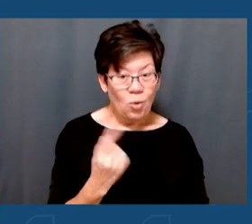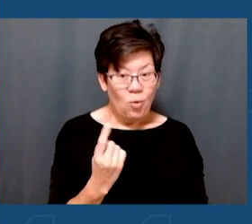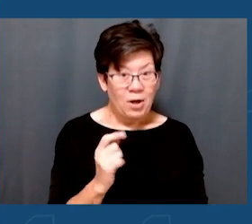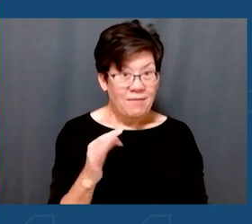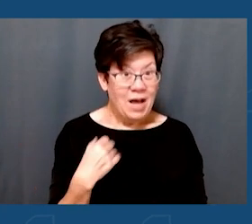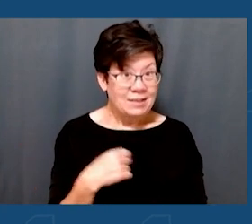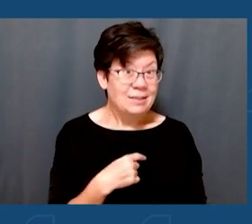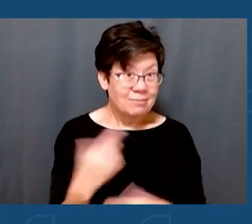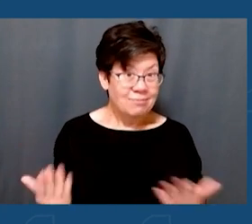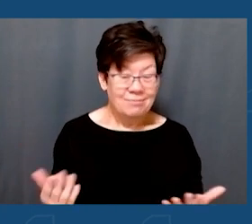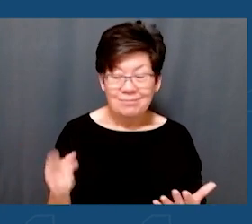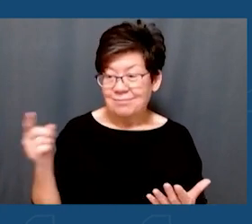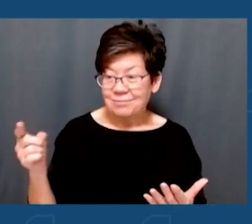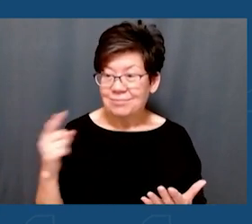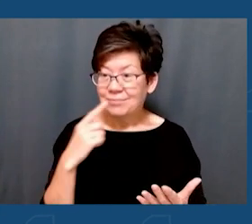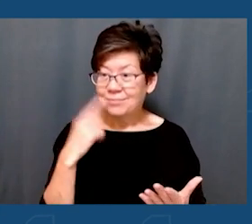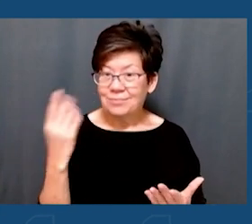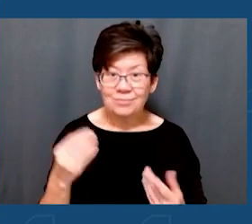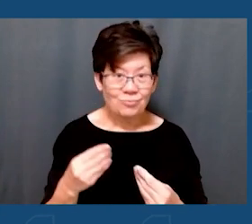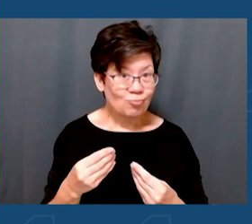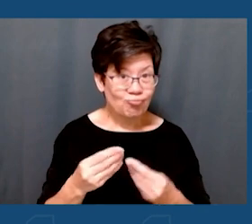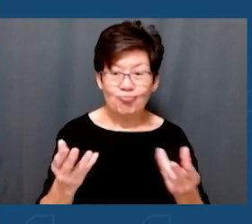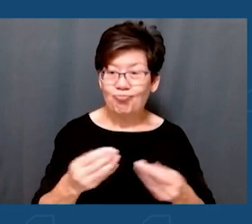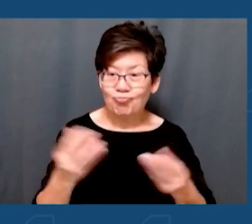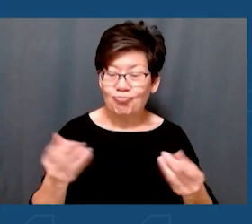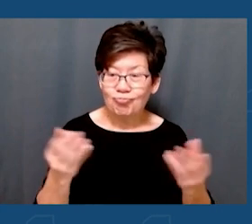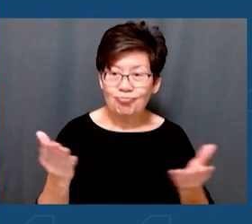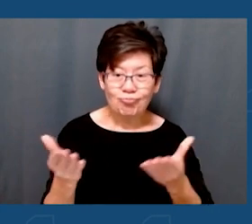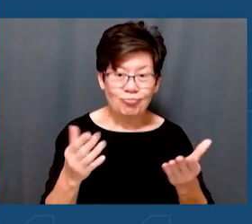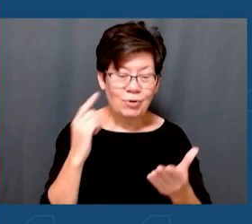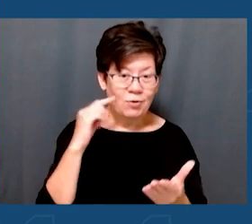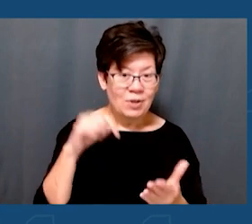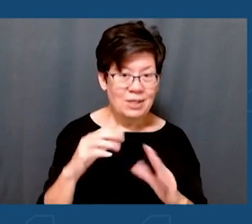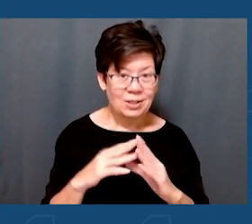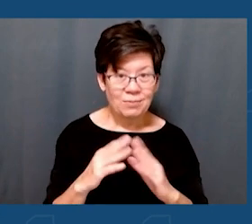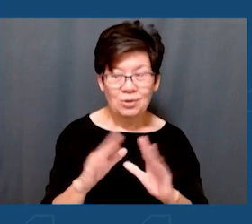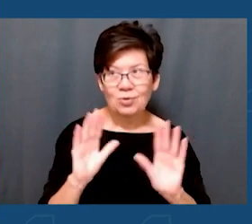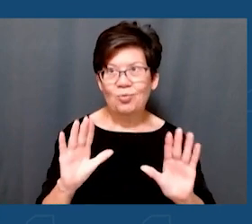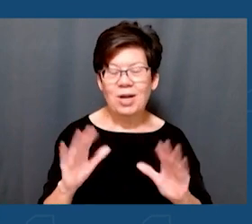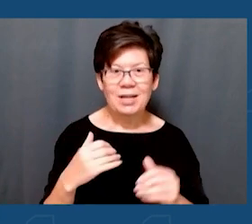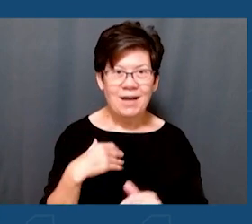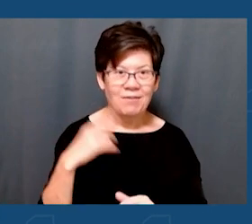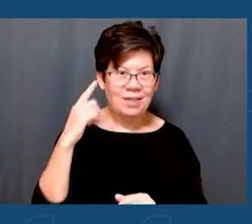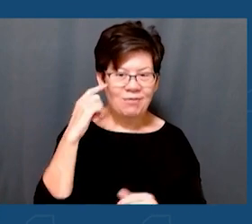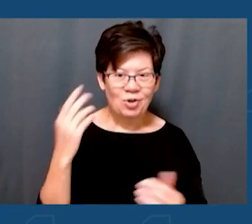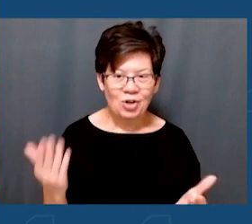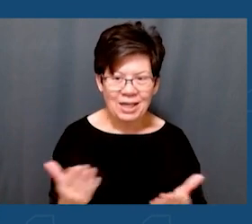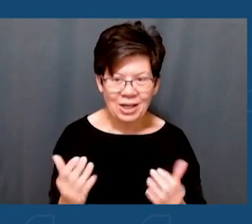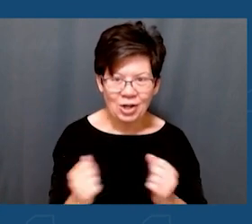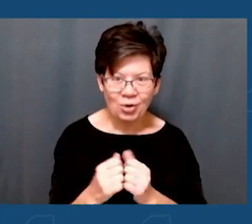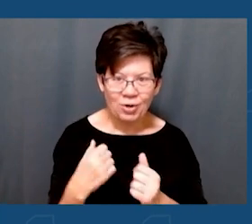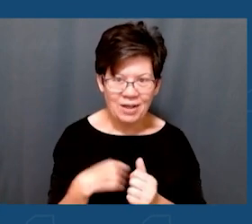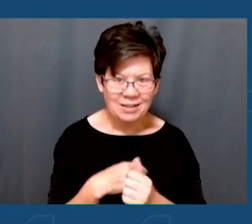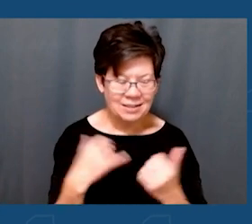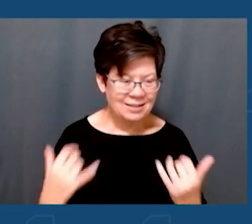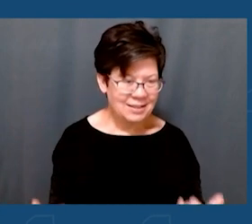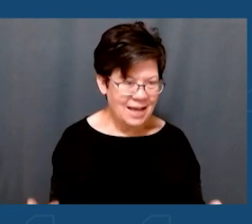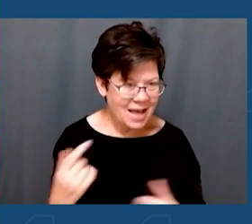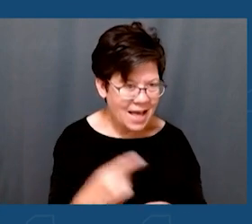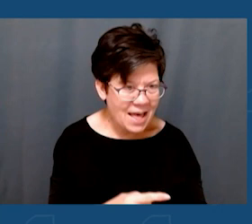constantly delivers for this community. And it was great having the governor here with us today